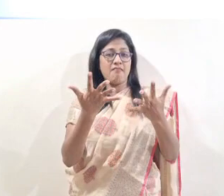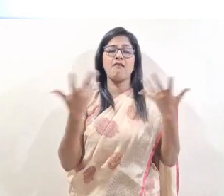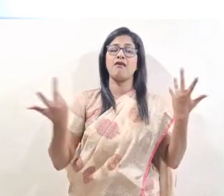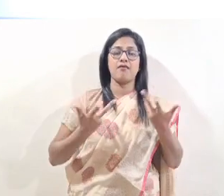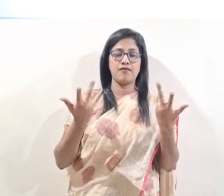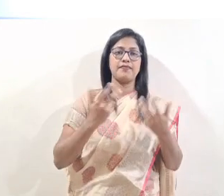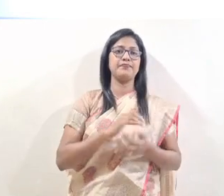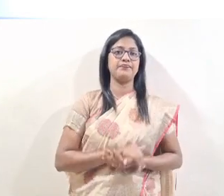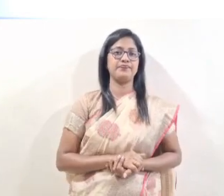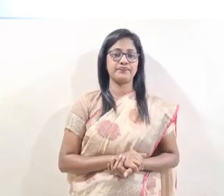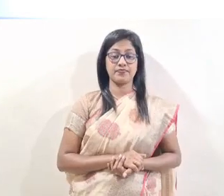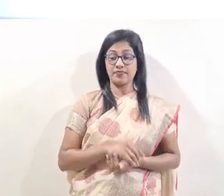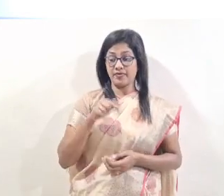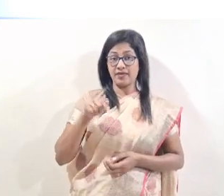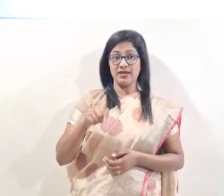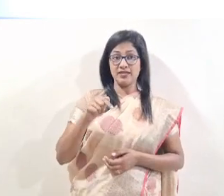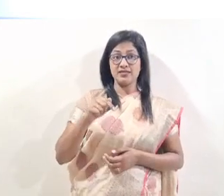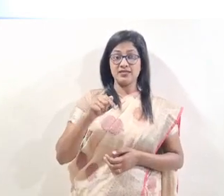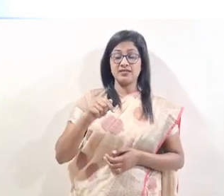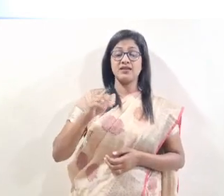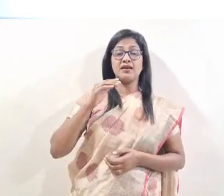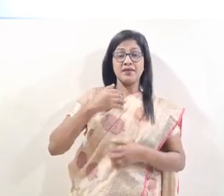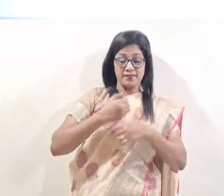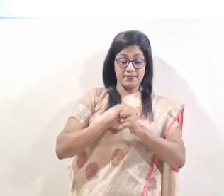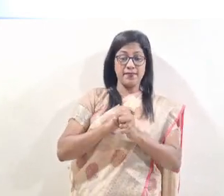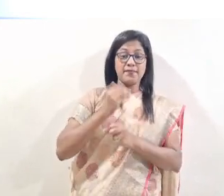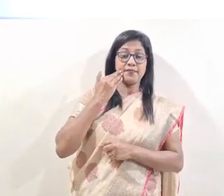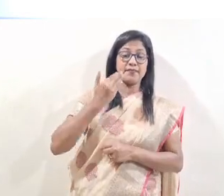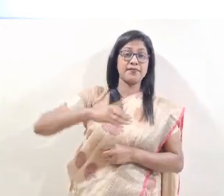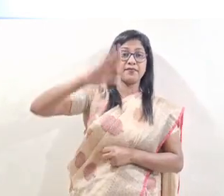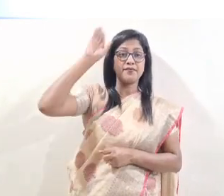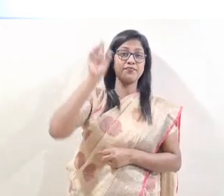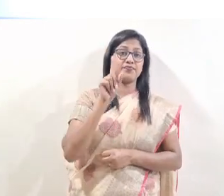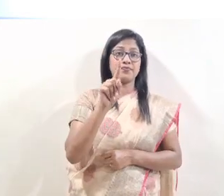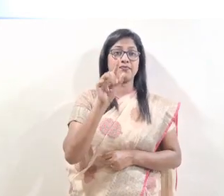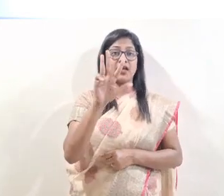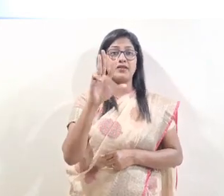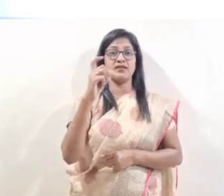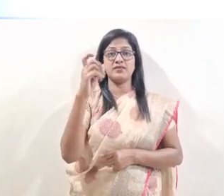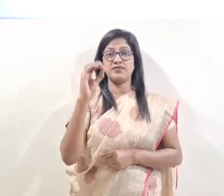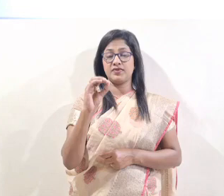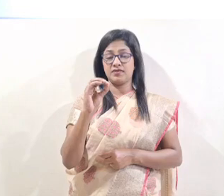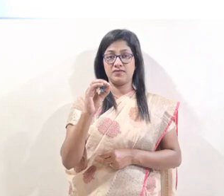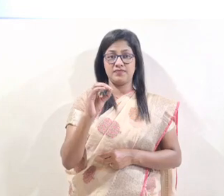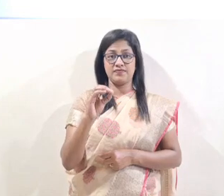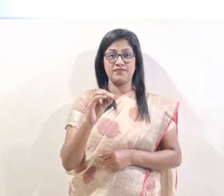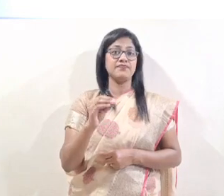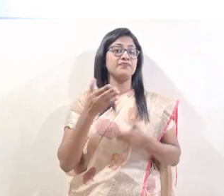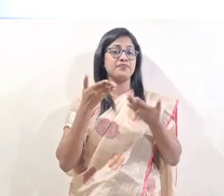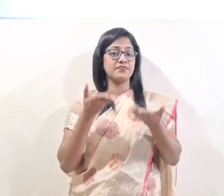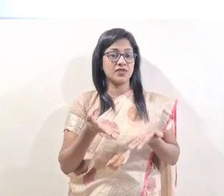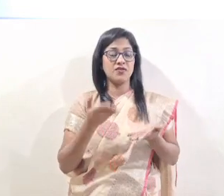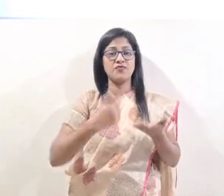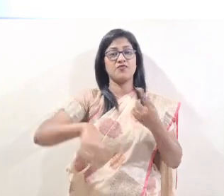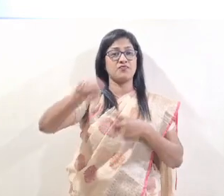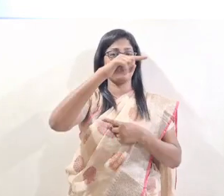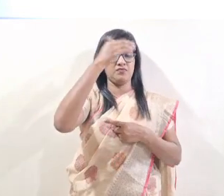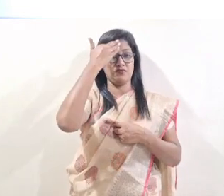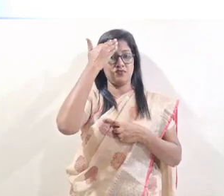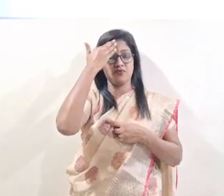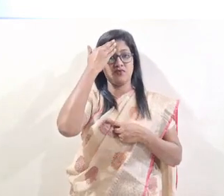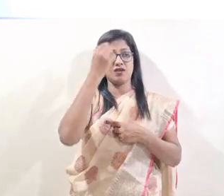This was built in 1970s. Now, everybody knows now we have the